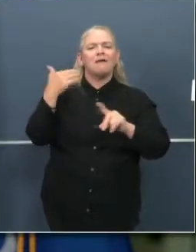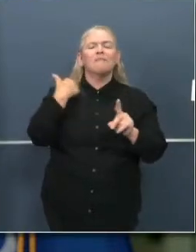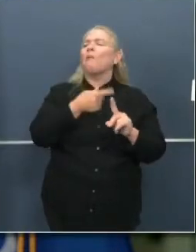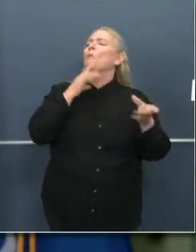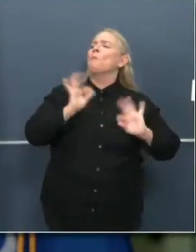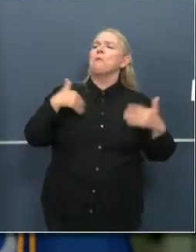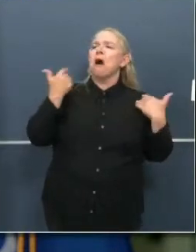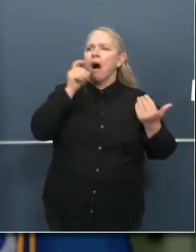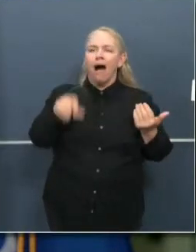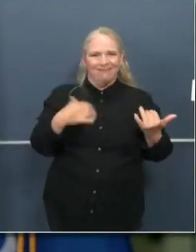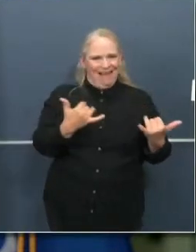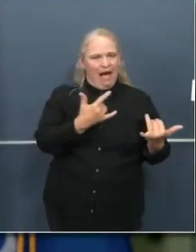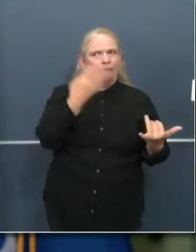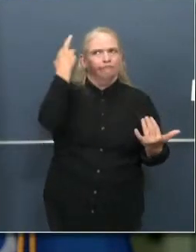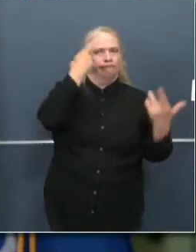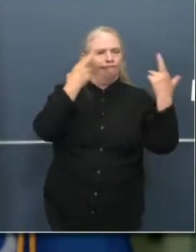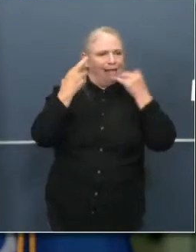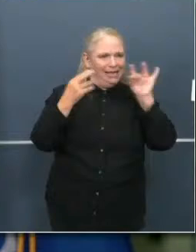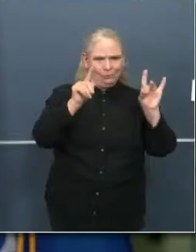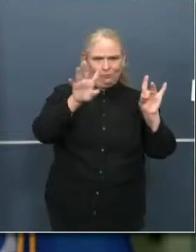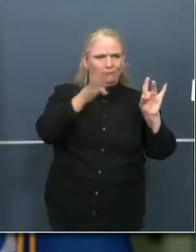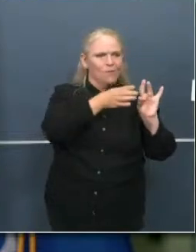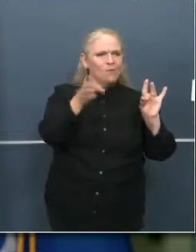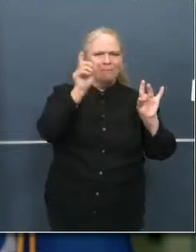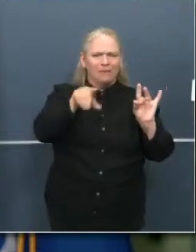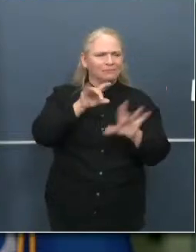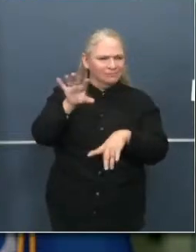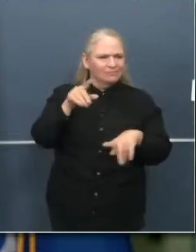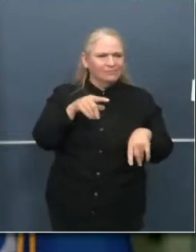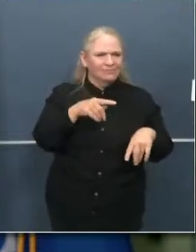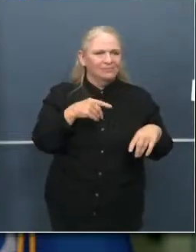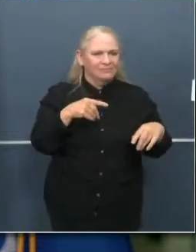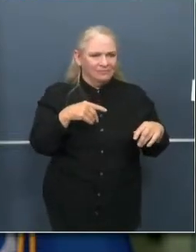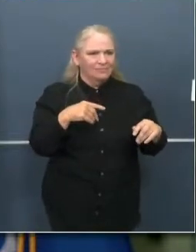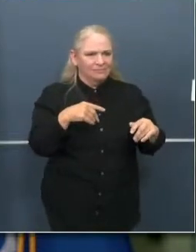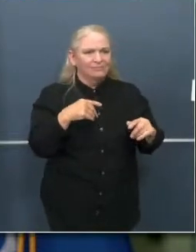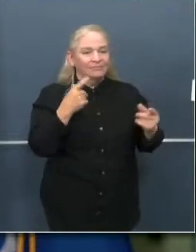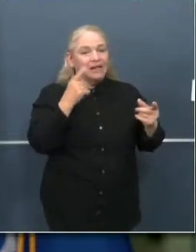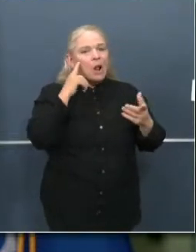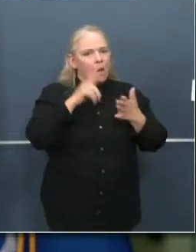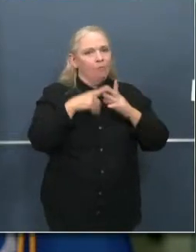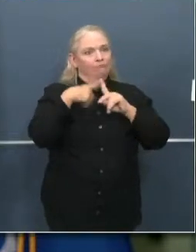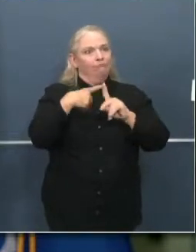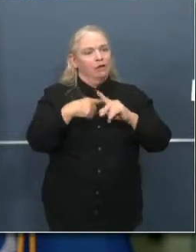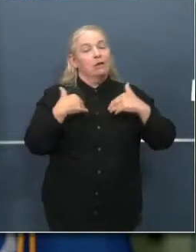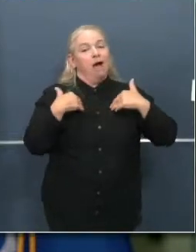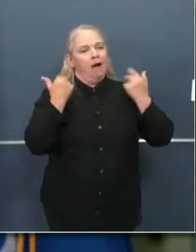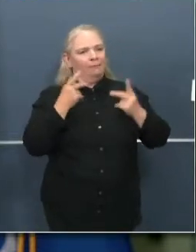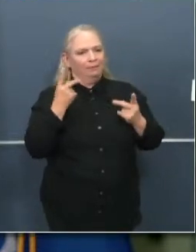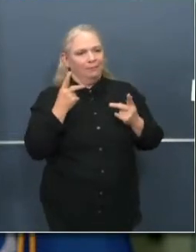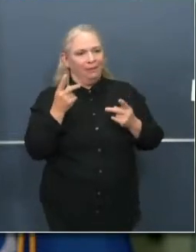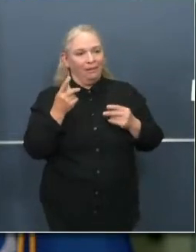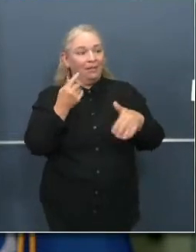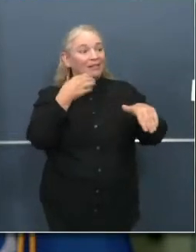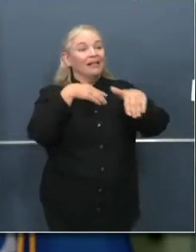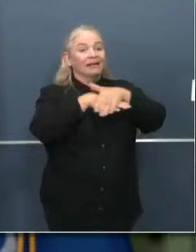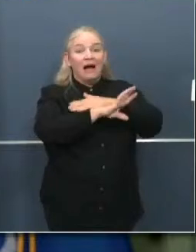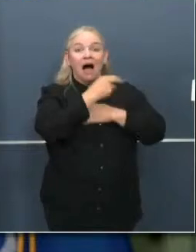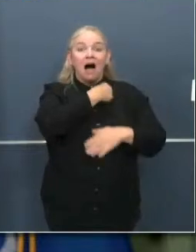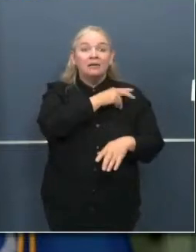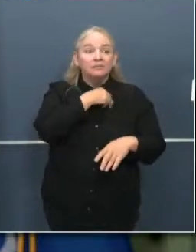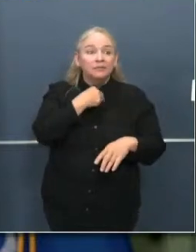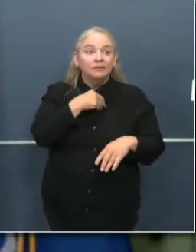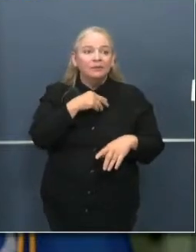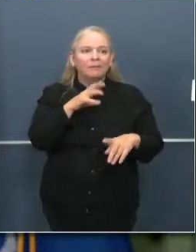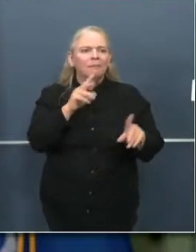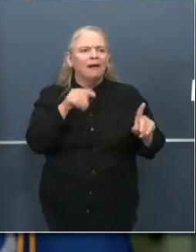hospitals, but with not as acute needs as what we were seeing in the past, where we saw the percentage of those that